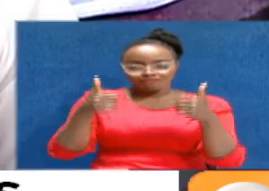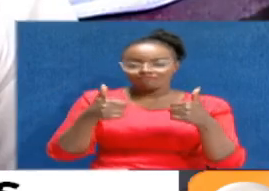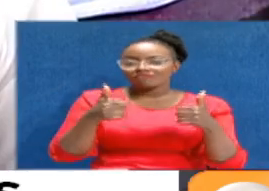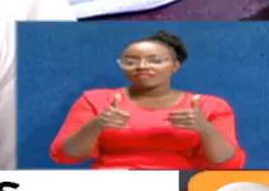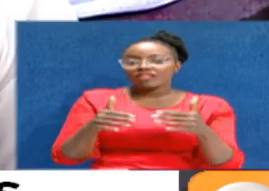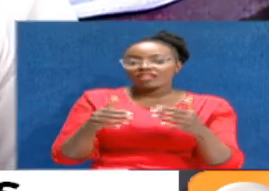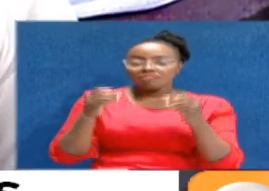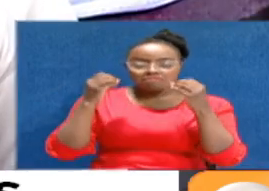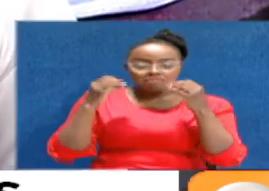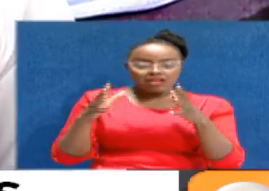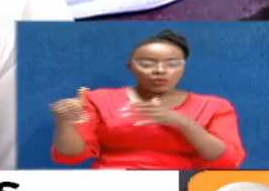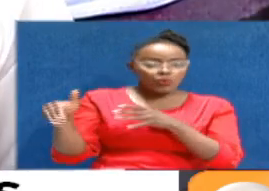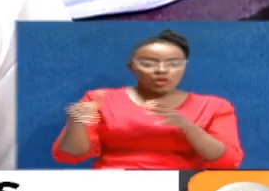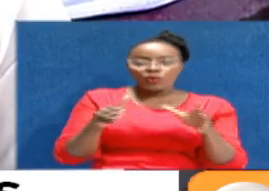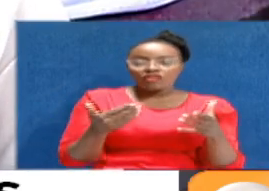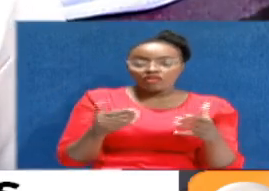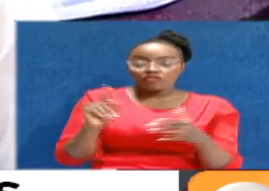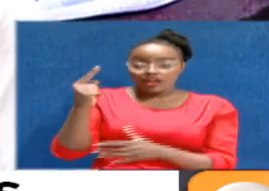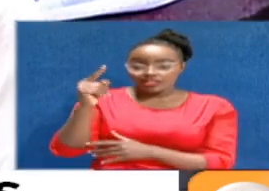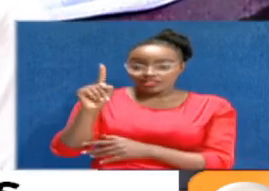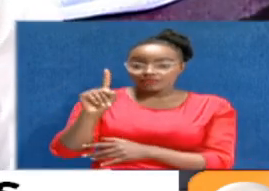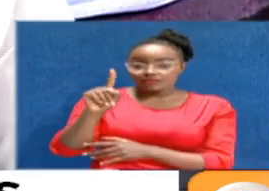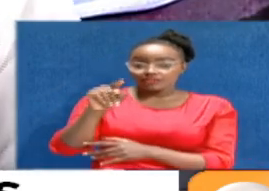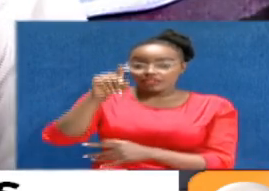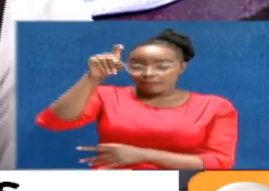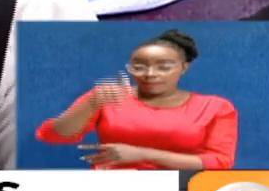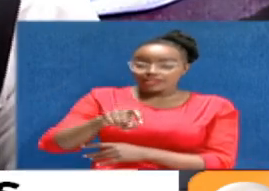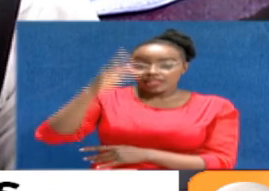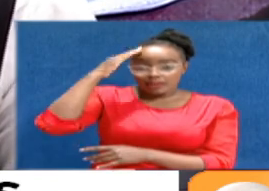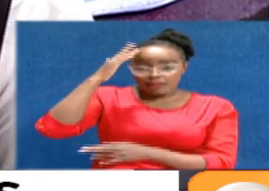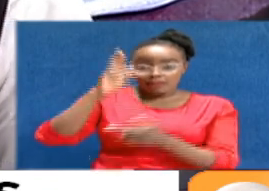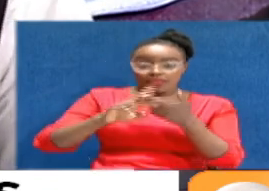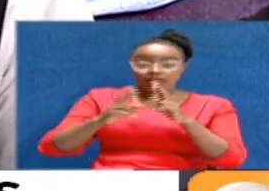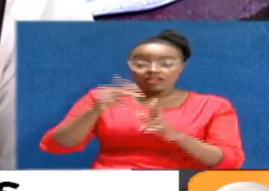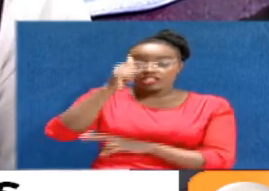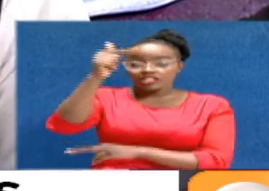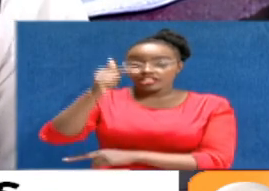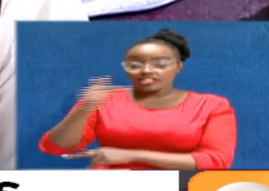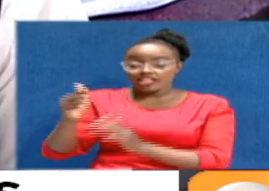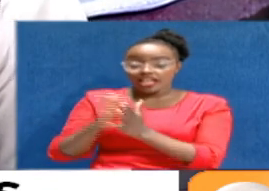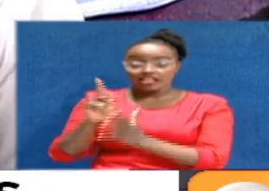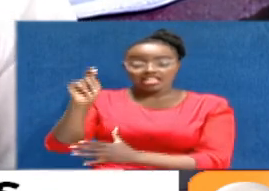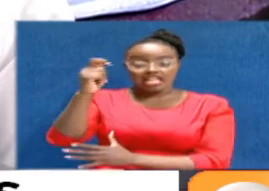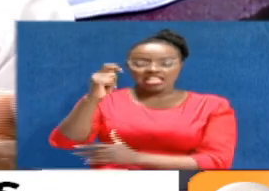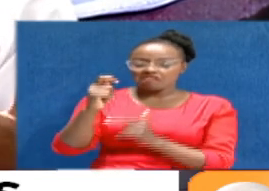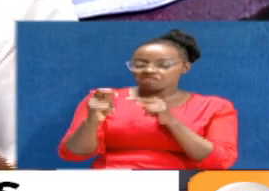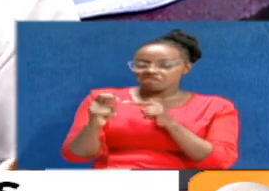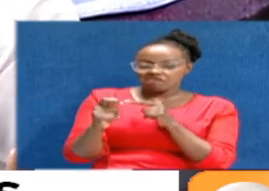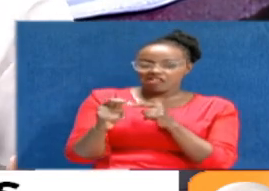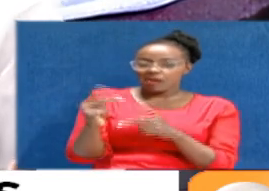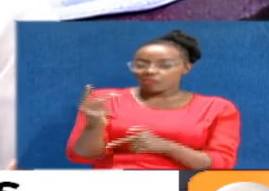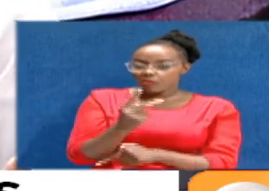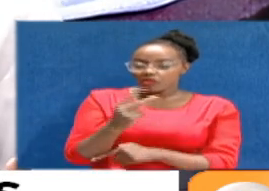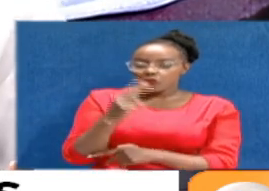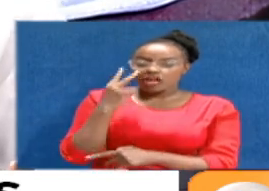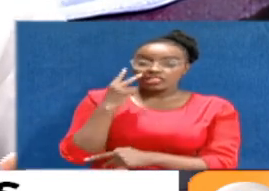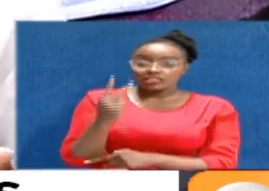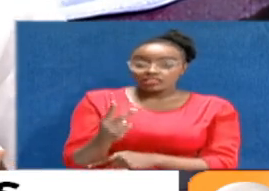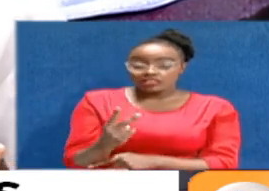many senses. First of all, it must be admitted that the relations between Tanzania and Kenya were